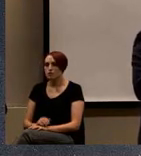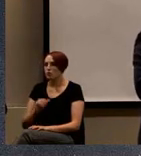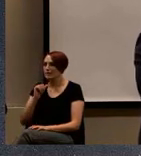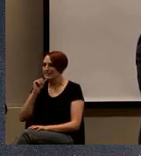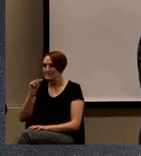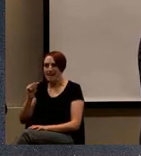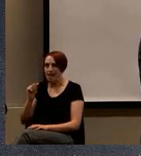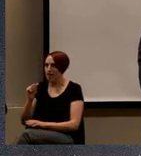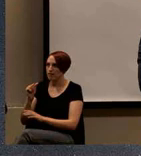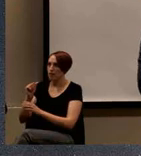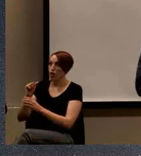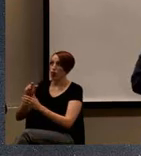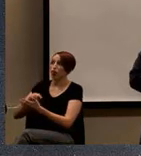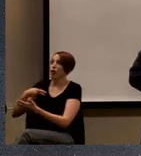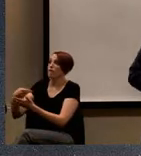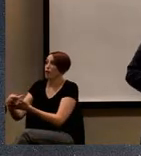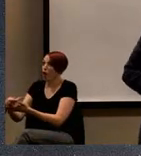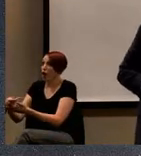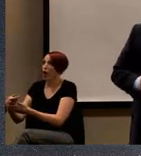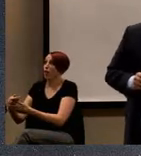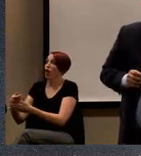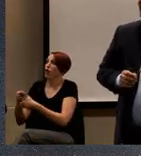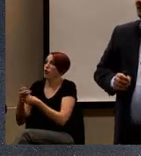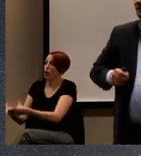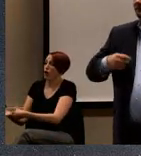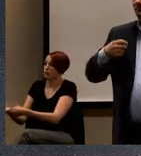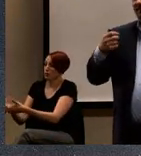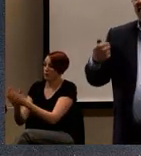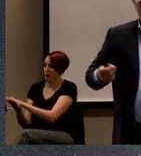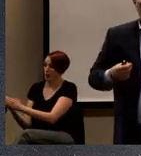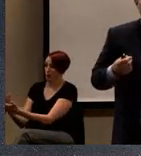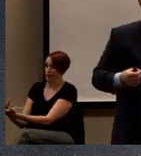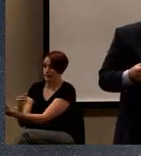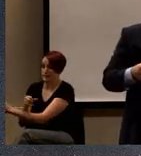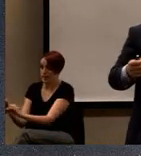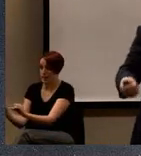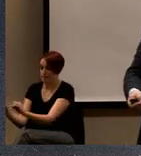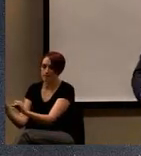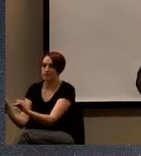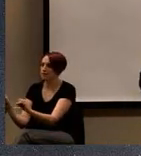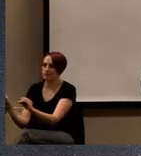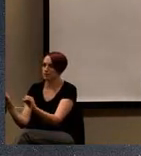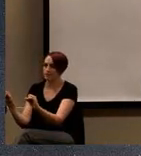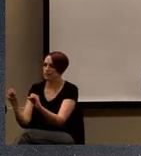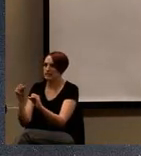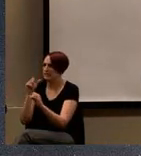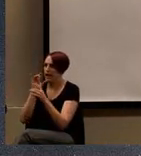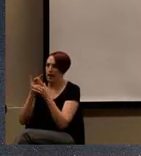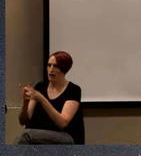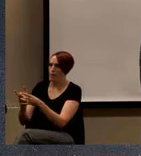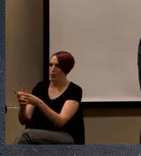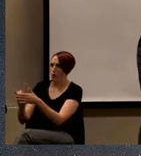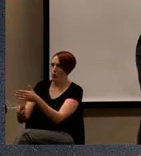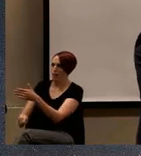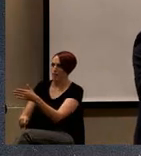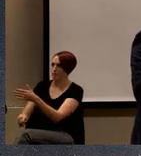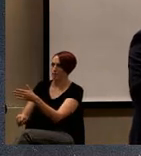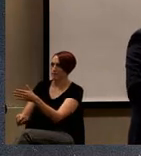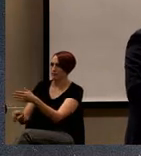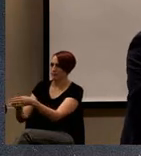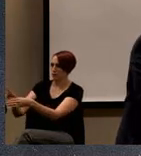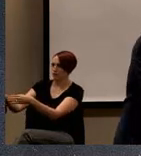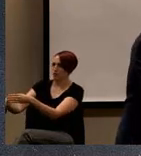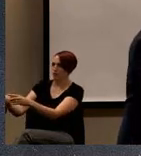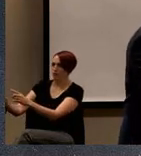a less safe driver. It's not necessarily about the effects of the fall making you more at